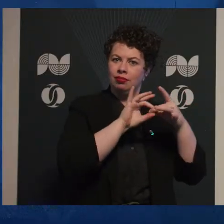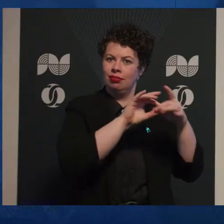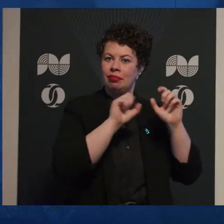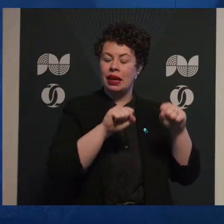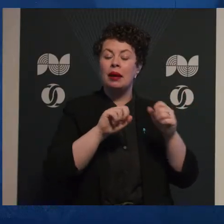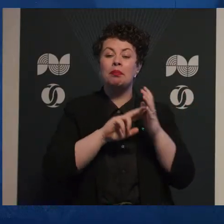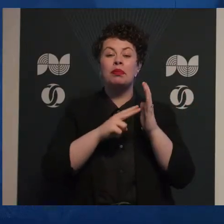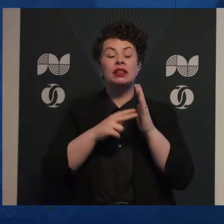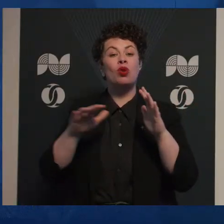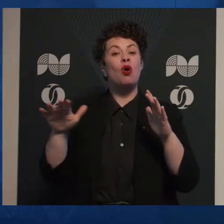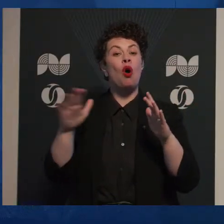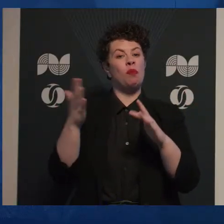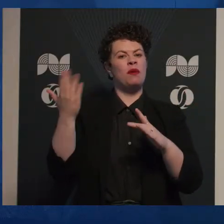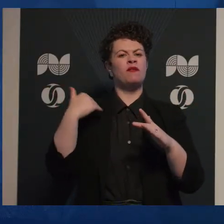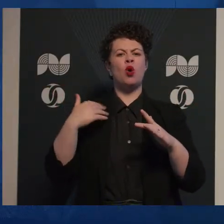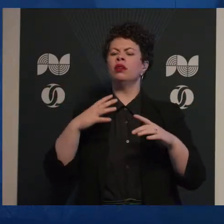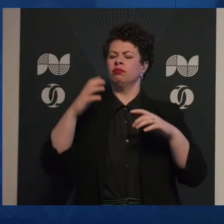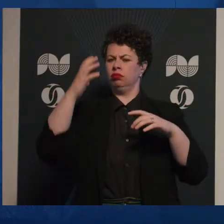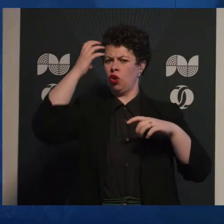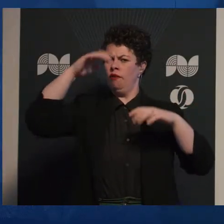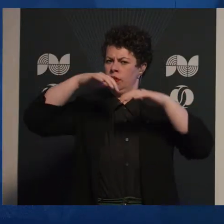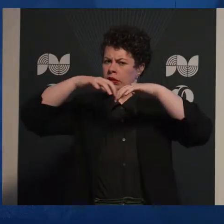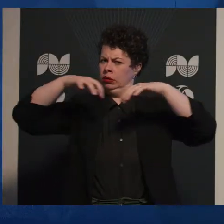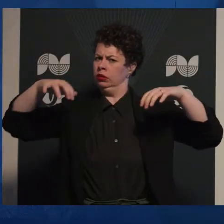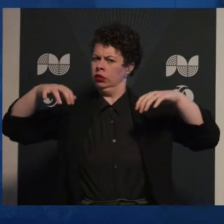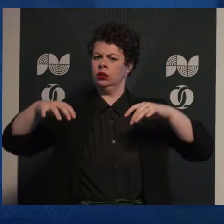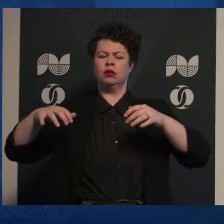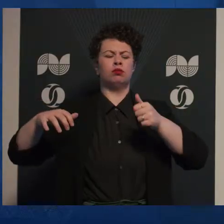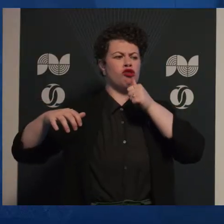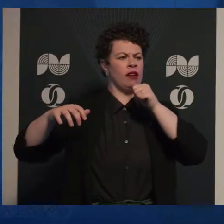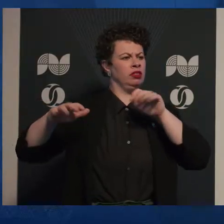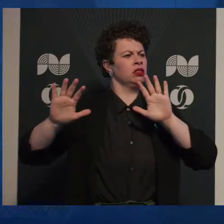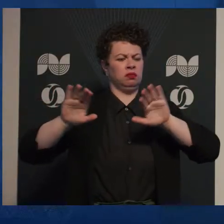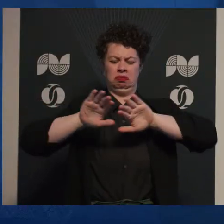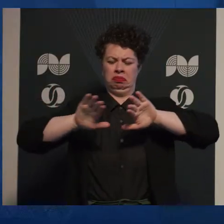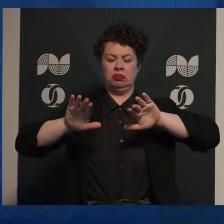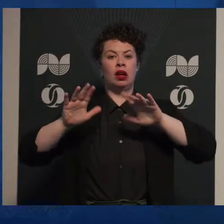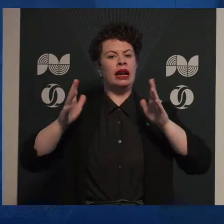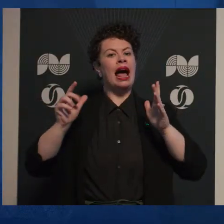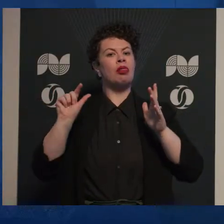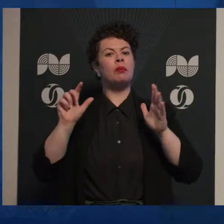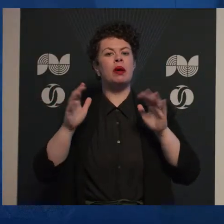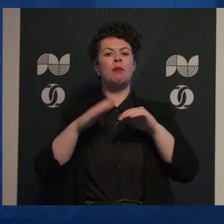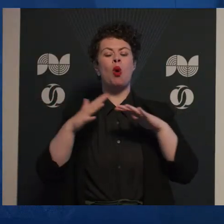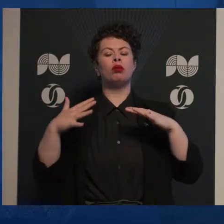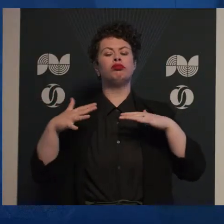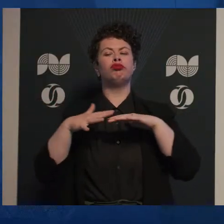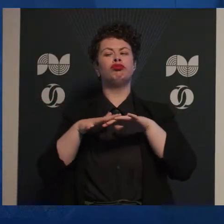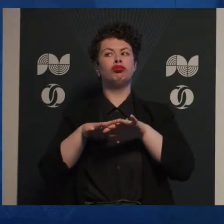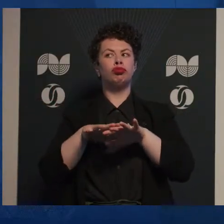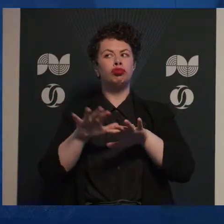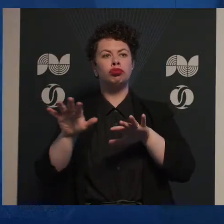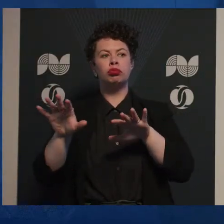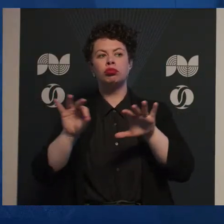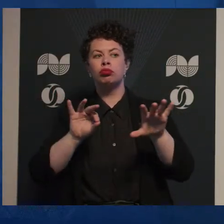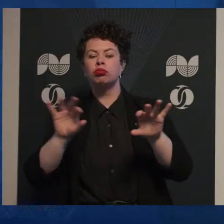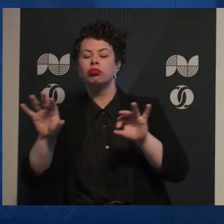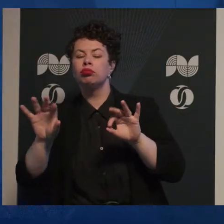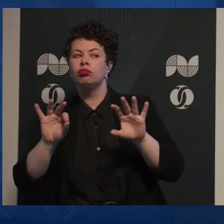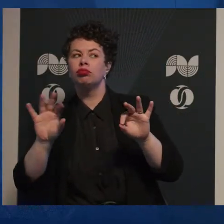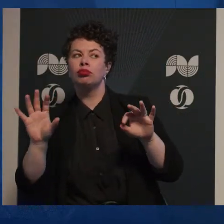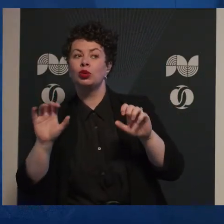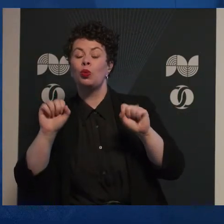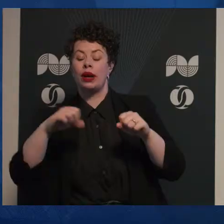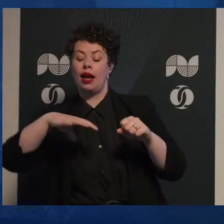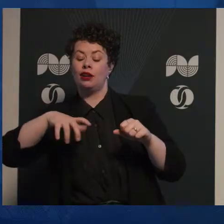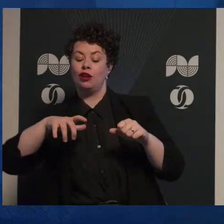become a little bit less purist about the tools we choose for cross-border economic integration. But that's